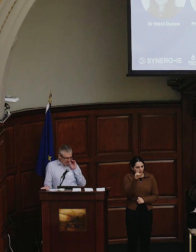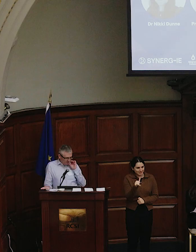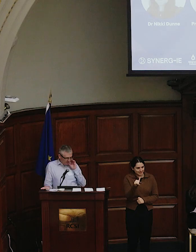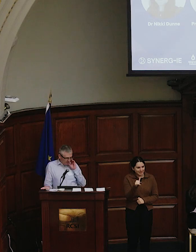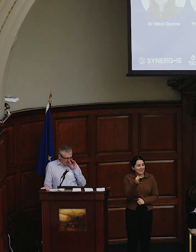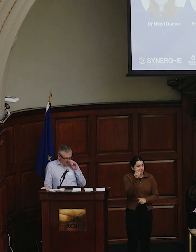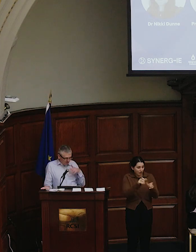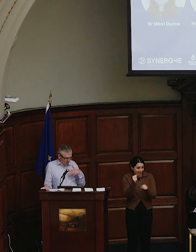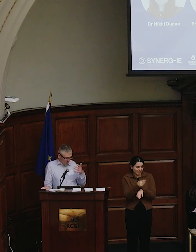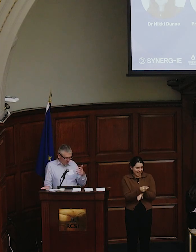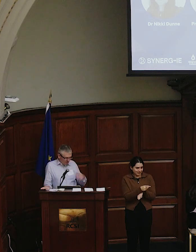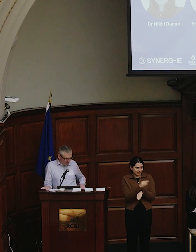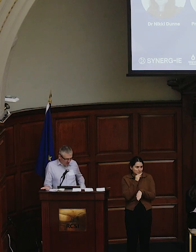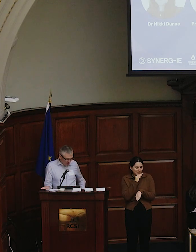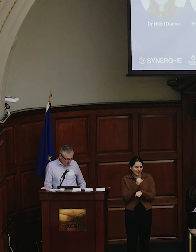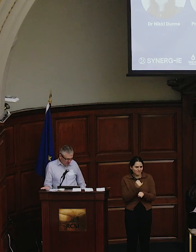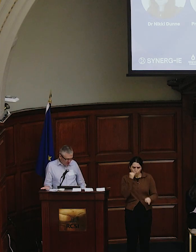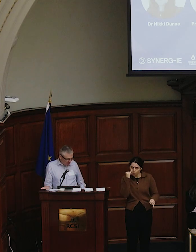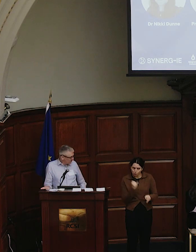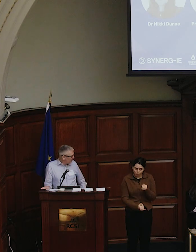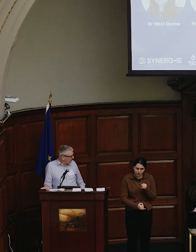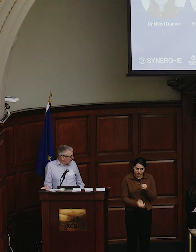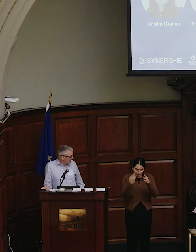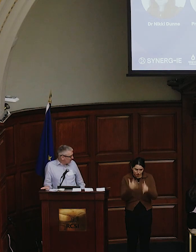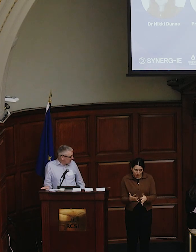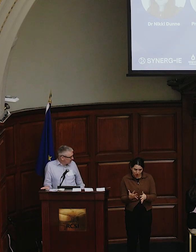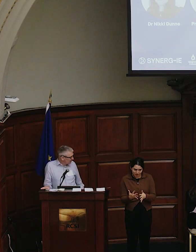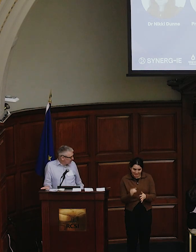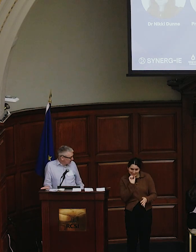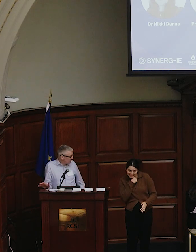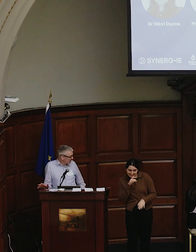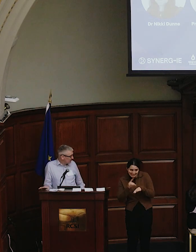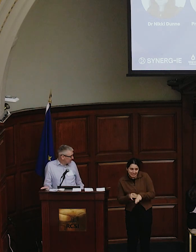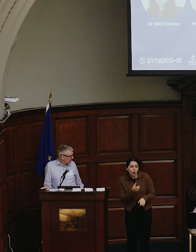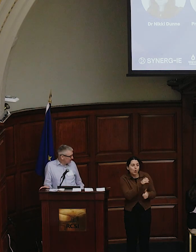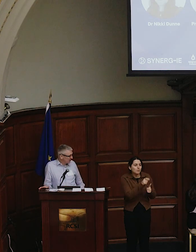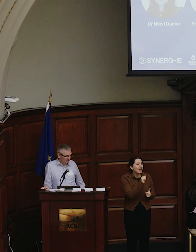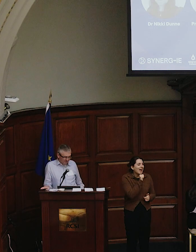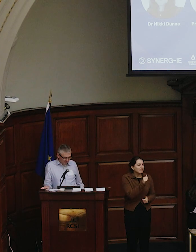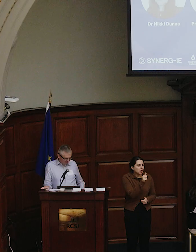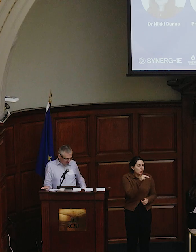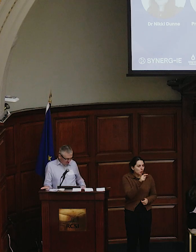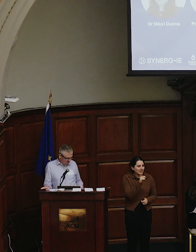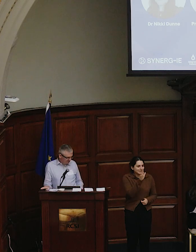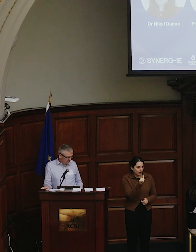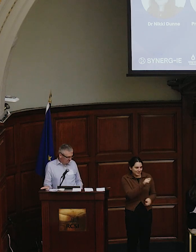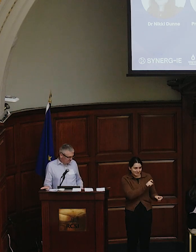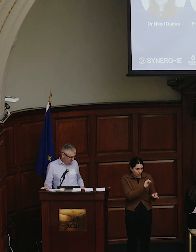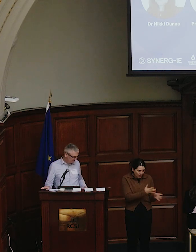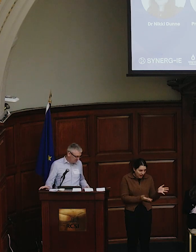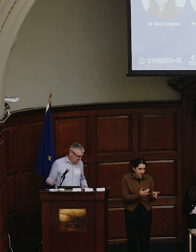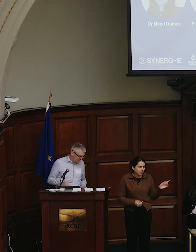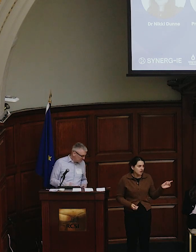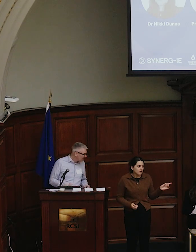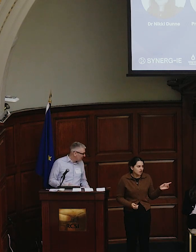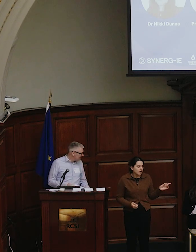the antibody have a worse outcome of the disease rather than someone without antibodies, with them without. So I suppose what you mean